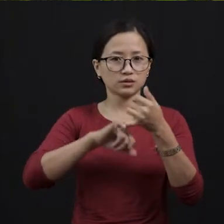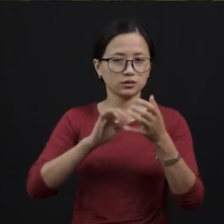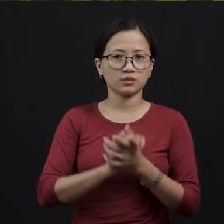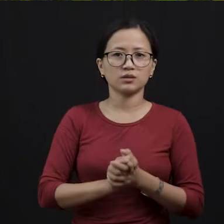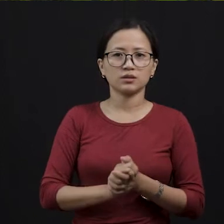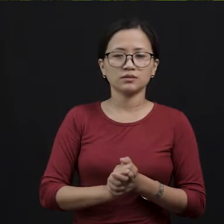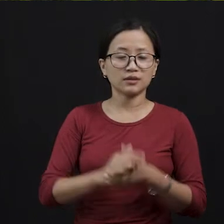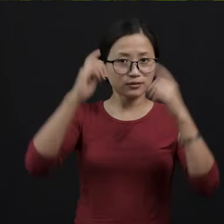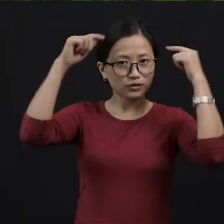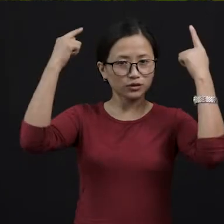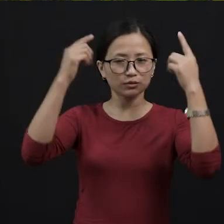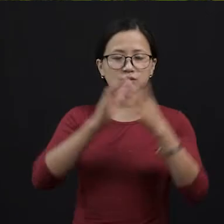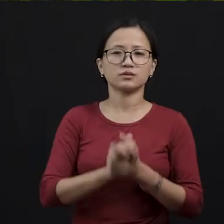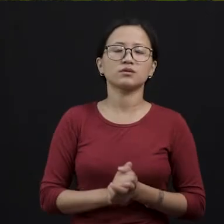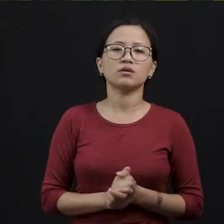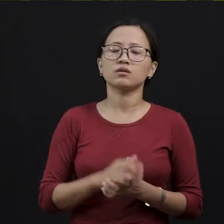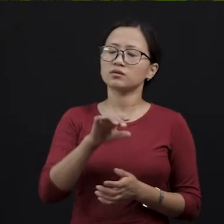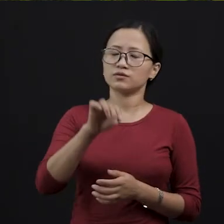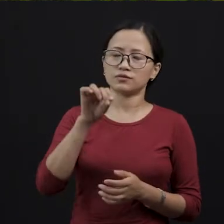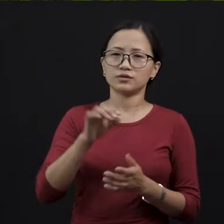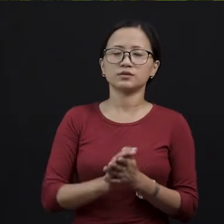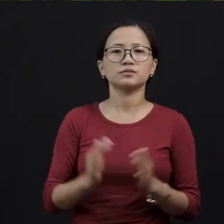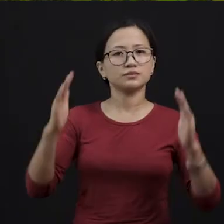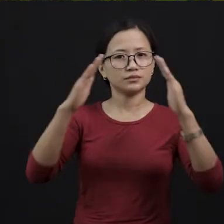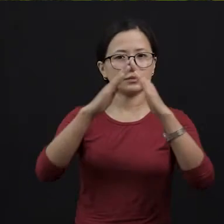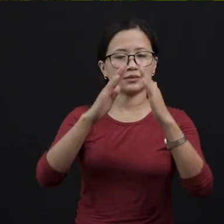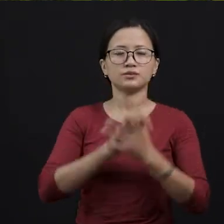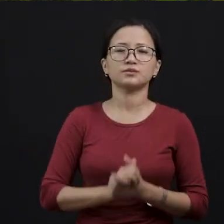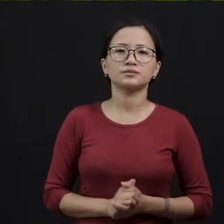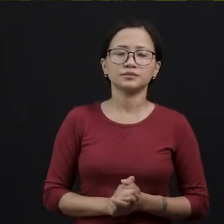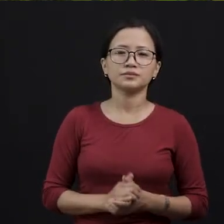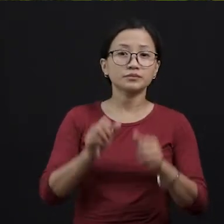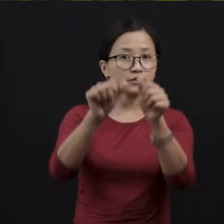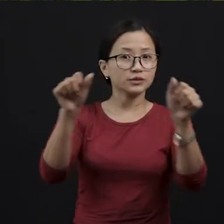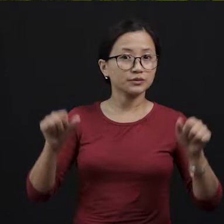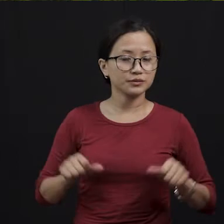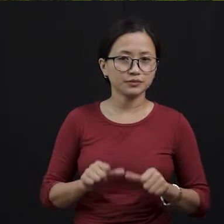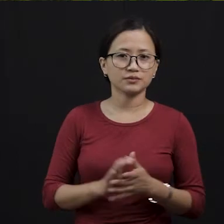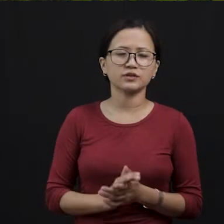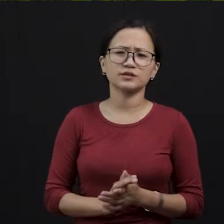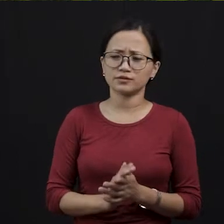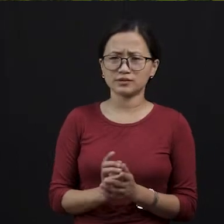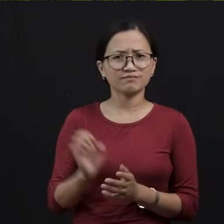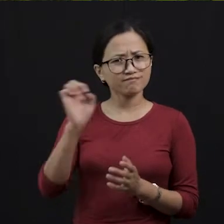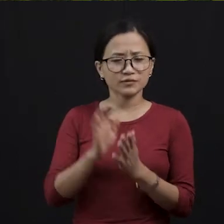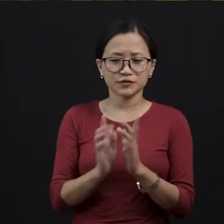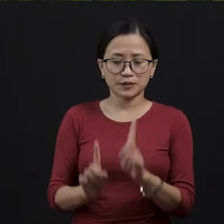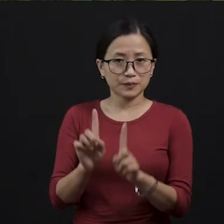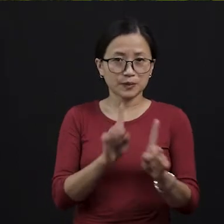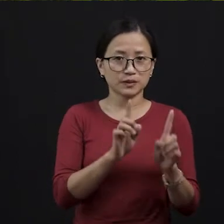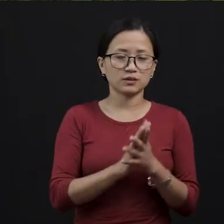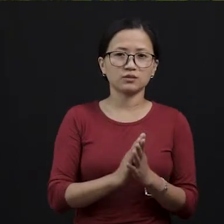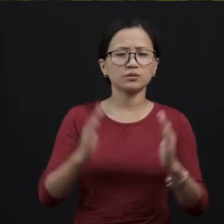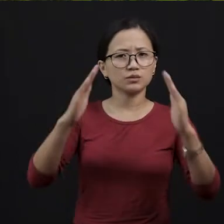those eagles, they will be found in the mountain regions. And even the plants in the